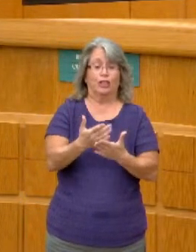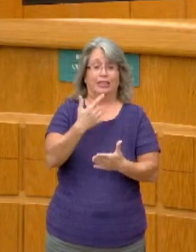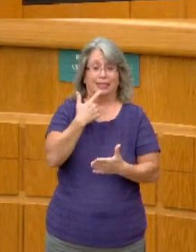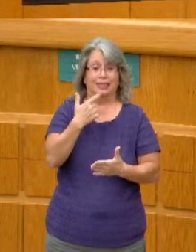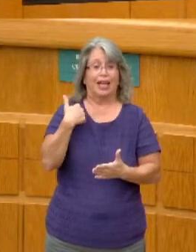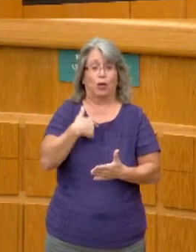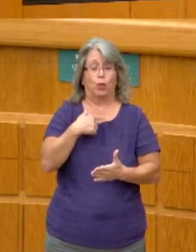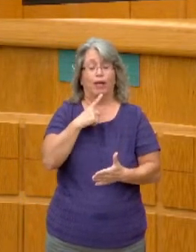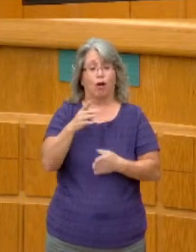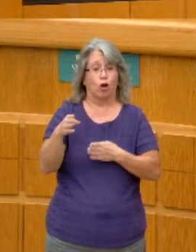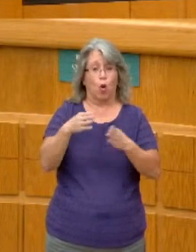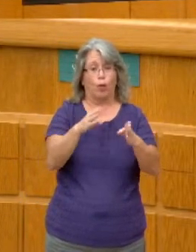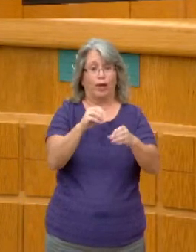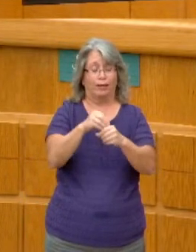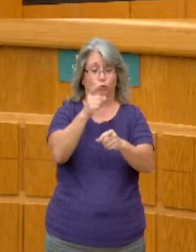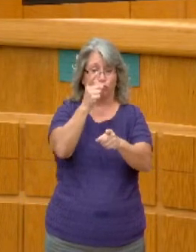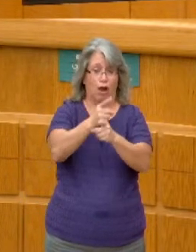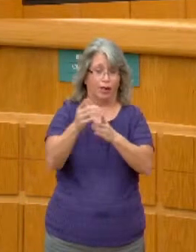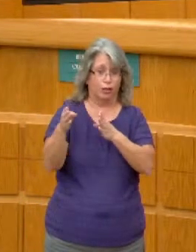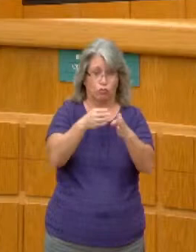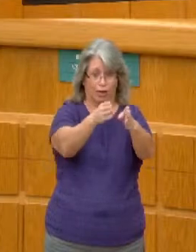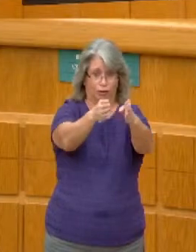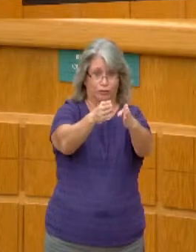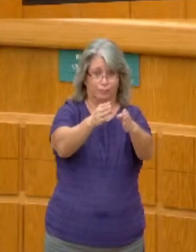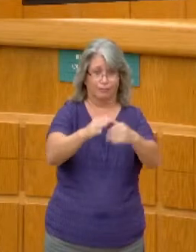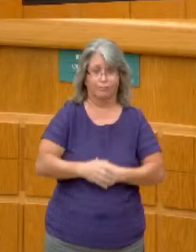heading in the right direction.